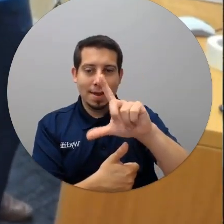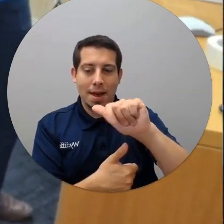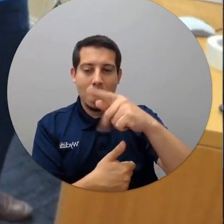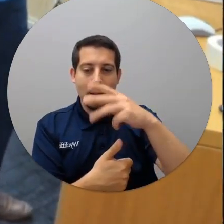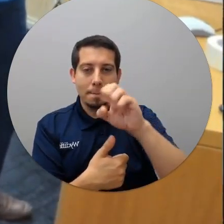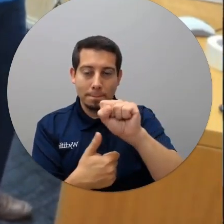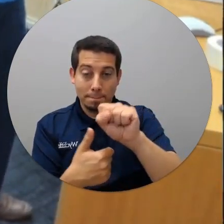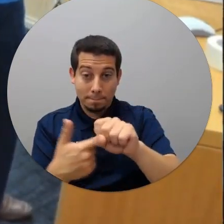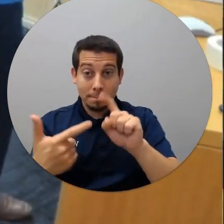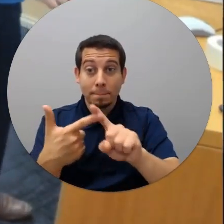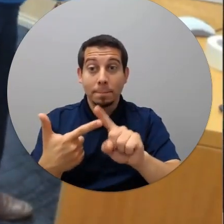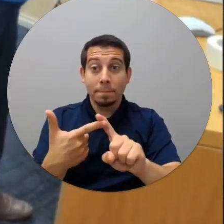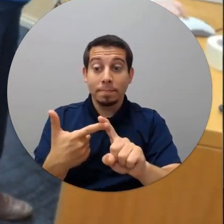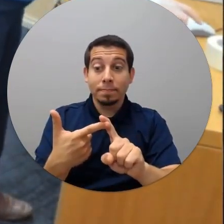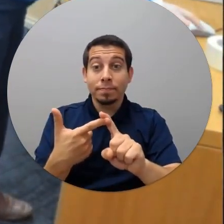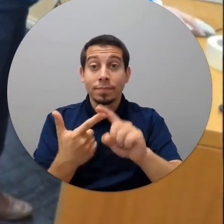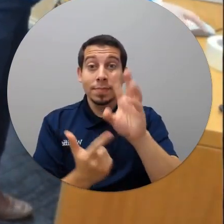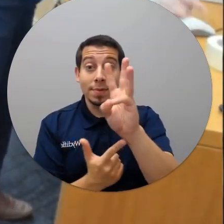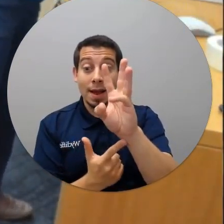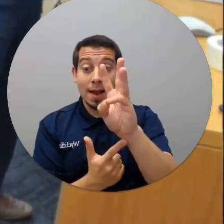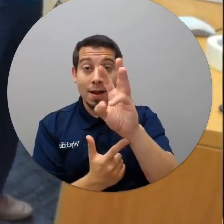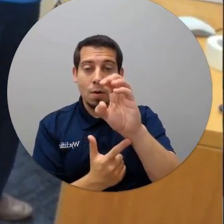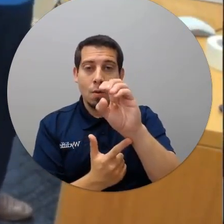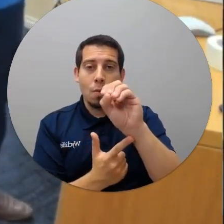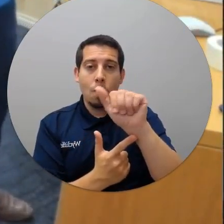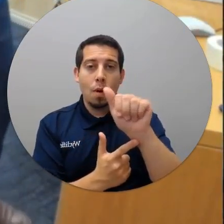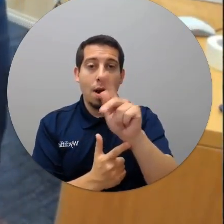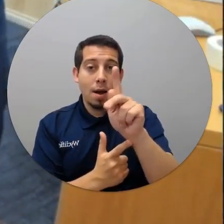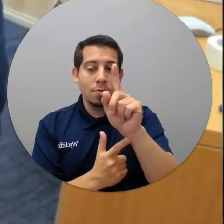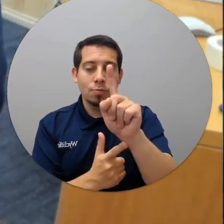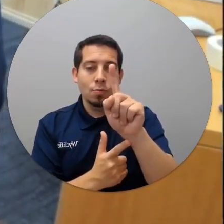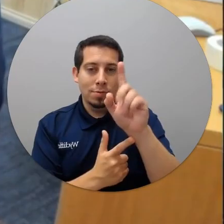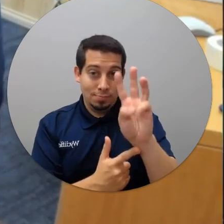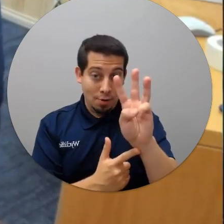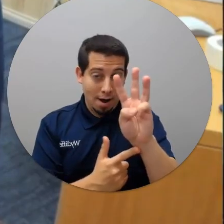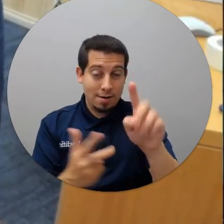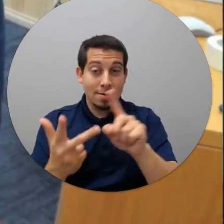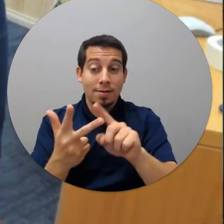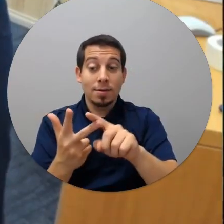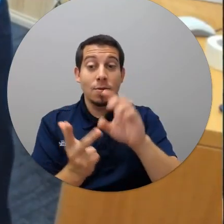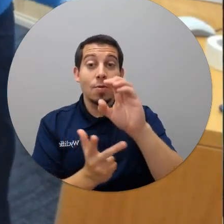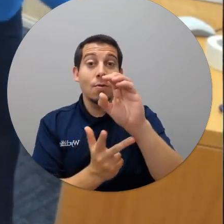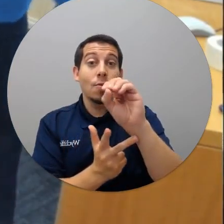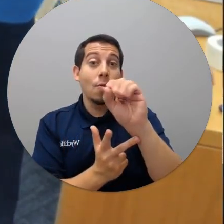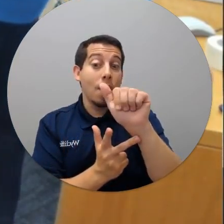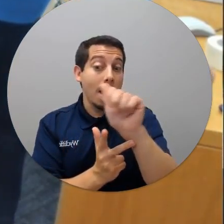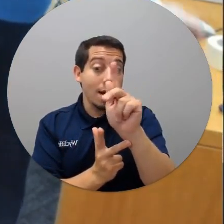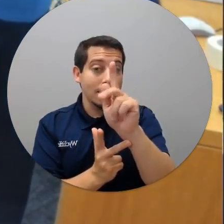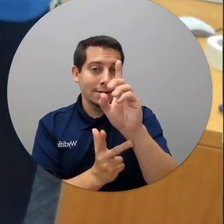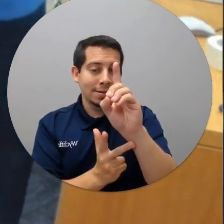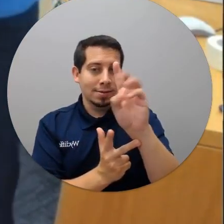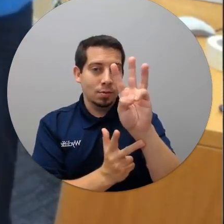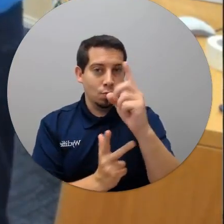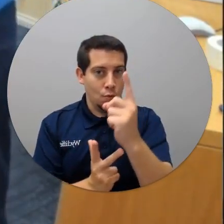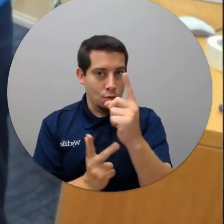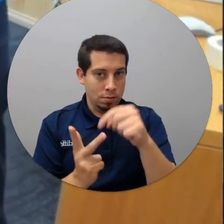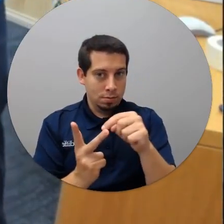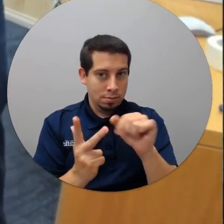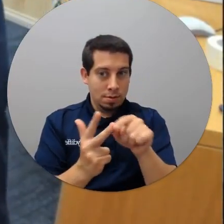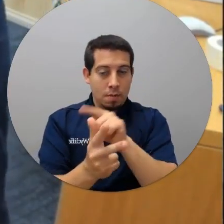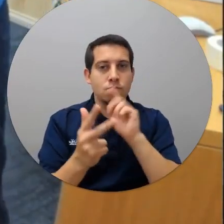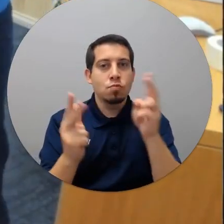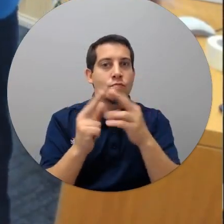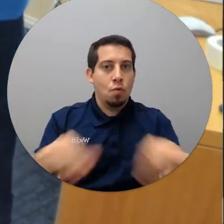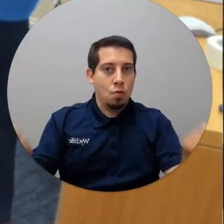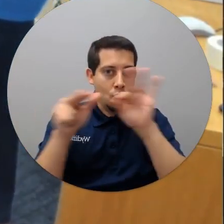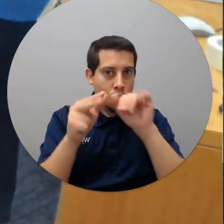We need our 7 clamps, and we'll need 6 of these types of cameras and 1 of these